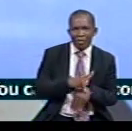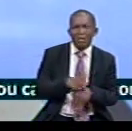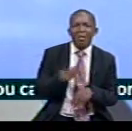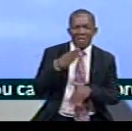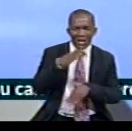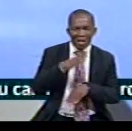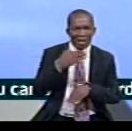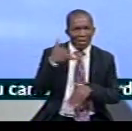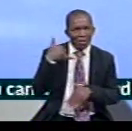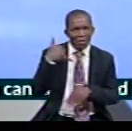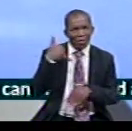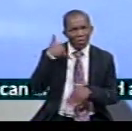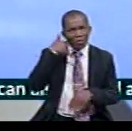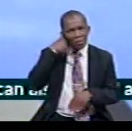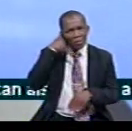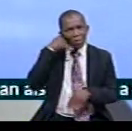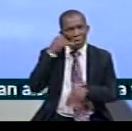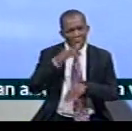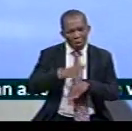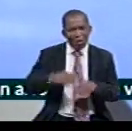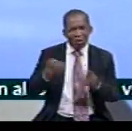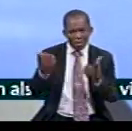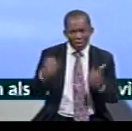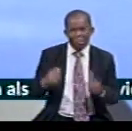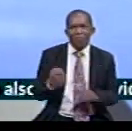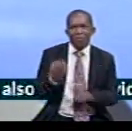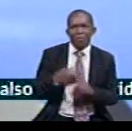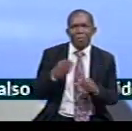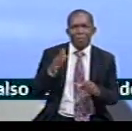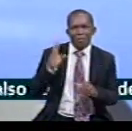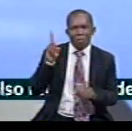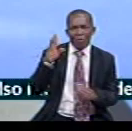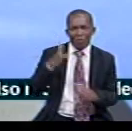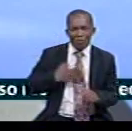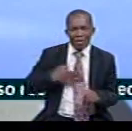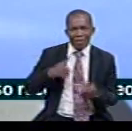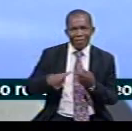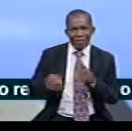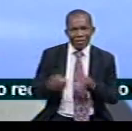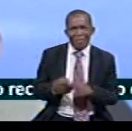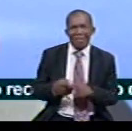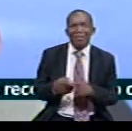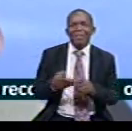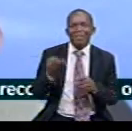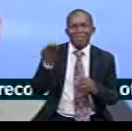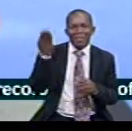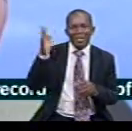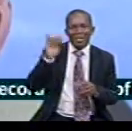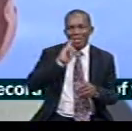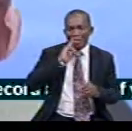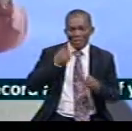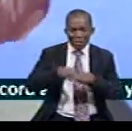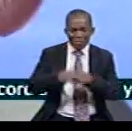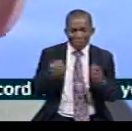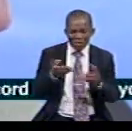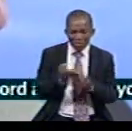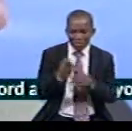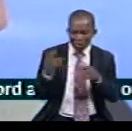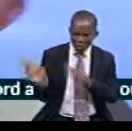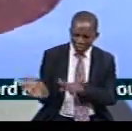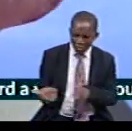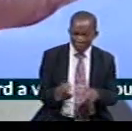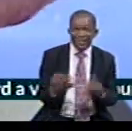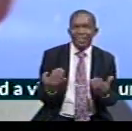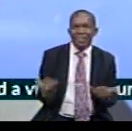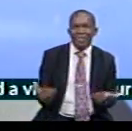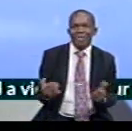from one of my associates. In short, there has been a breakthrough more than what it used to be. So I'm here